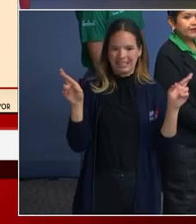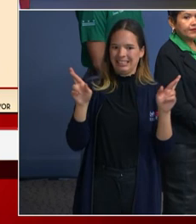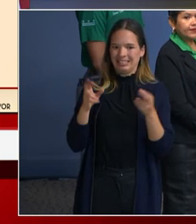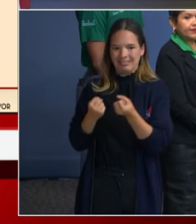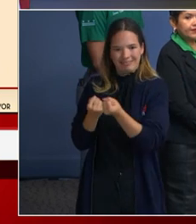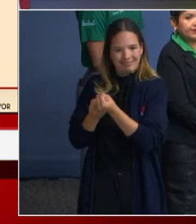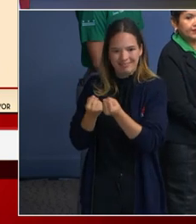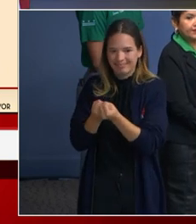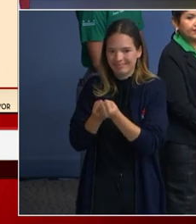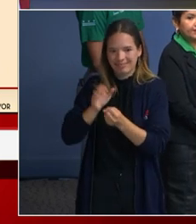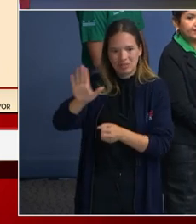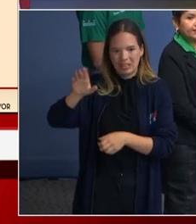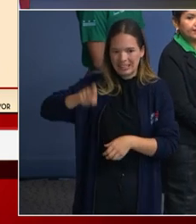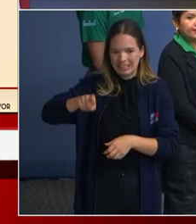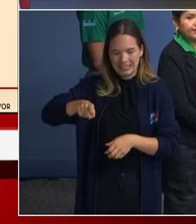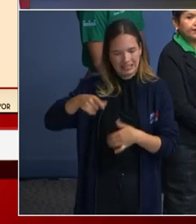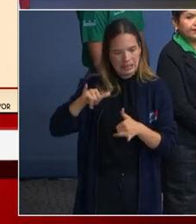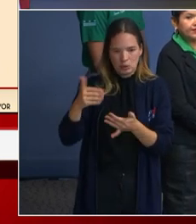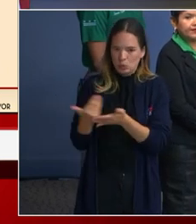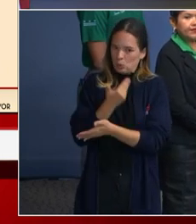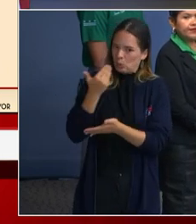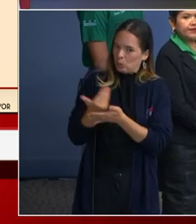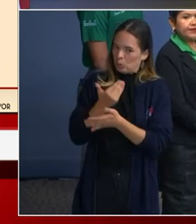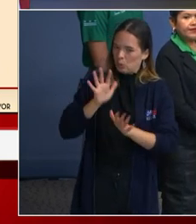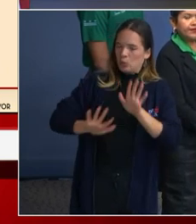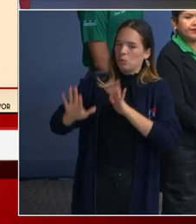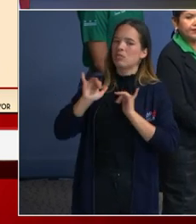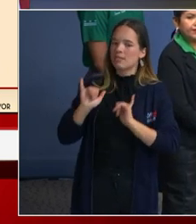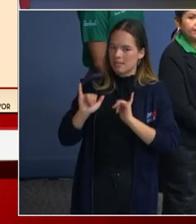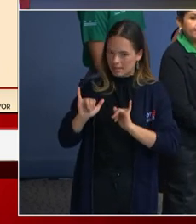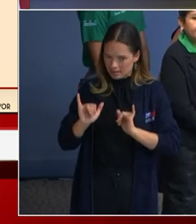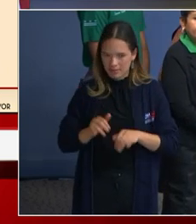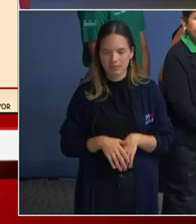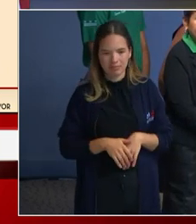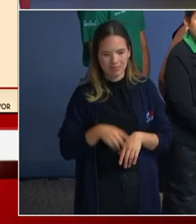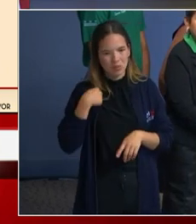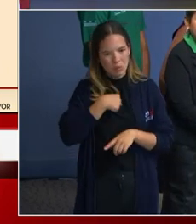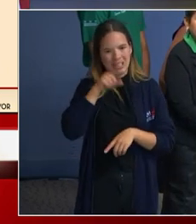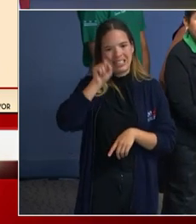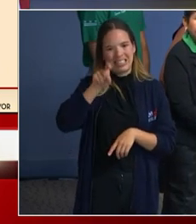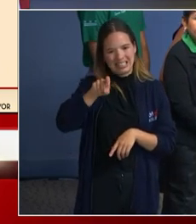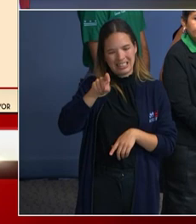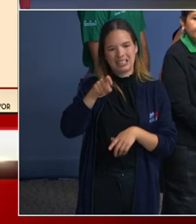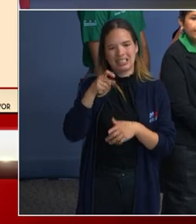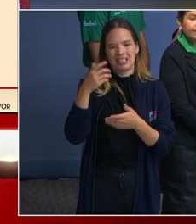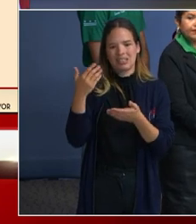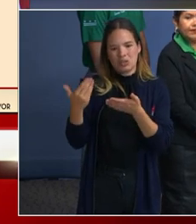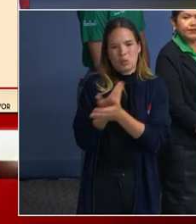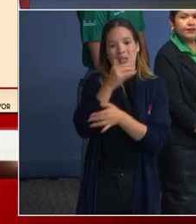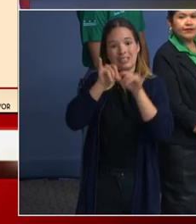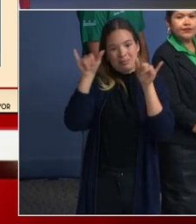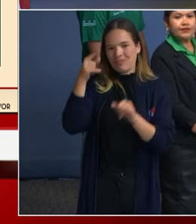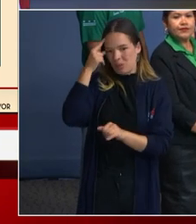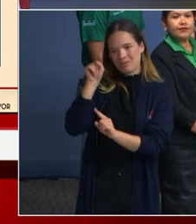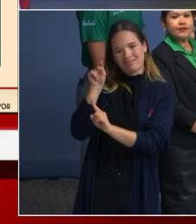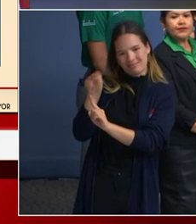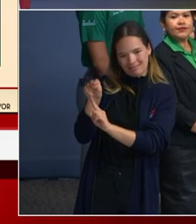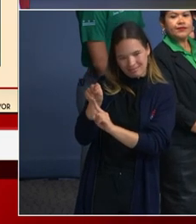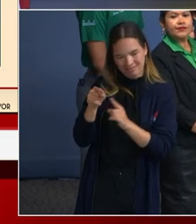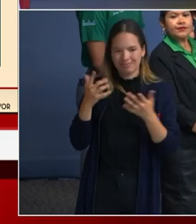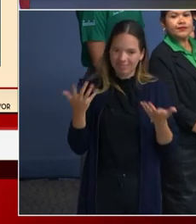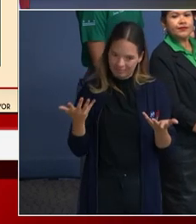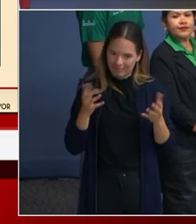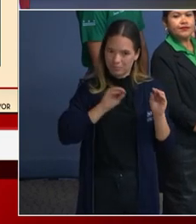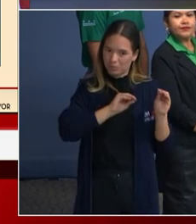we realize that we need a new system, and that's what we will advance today.